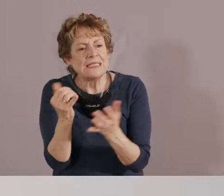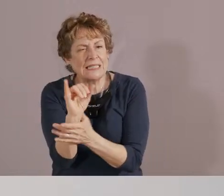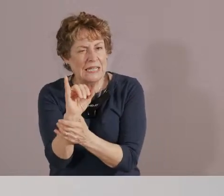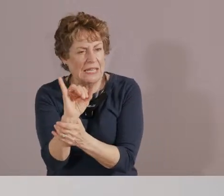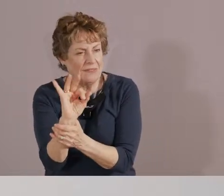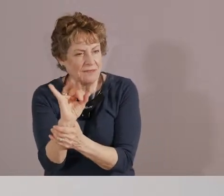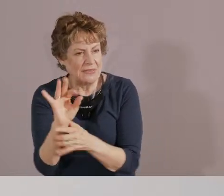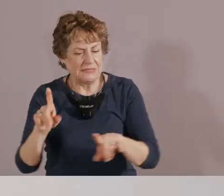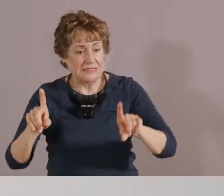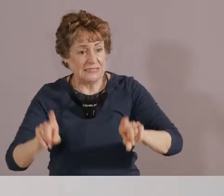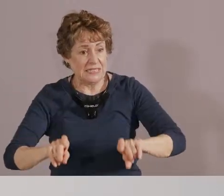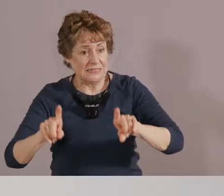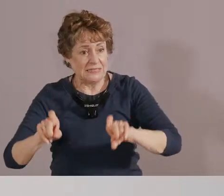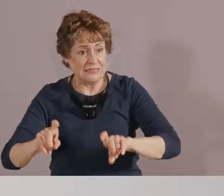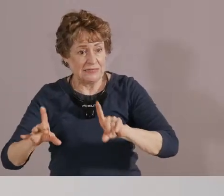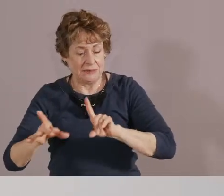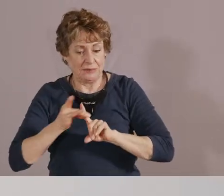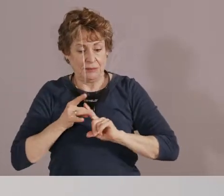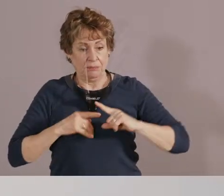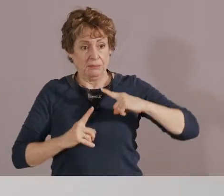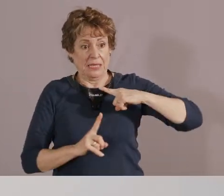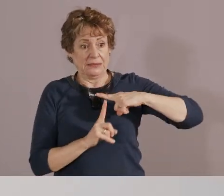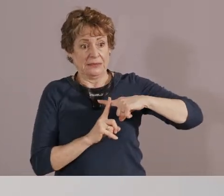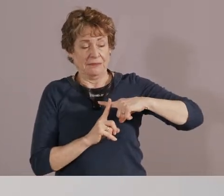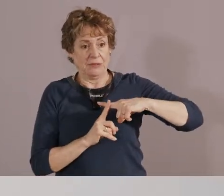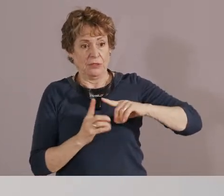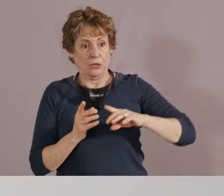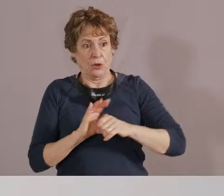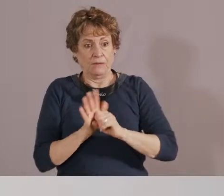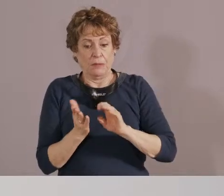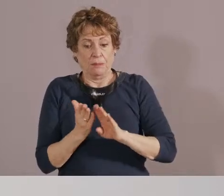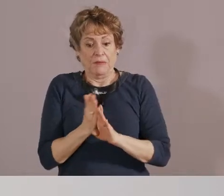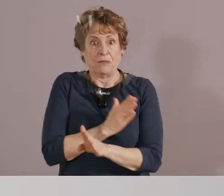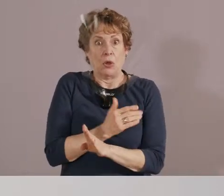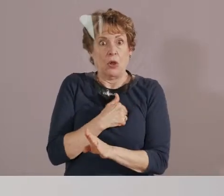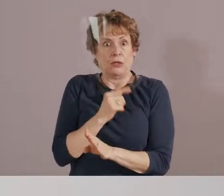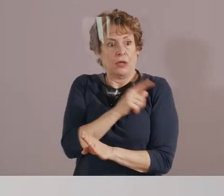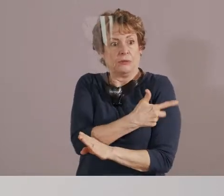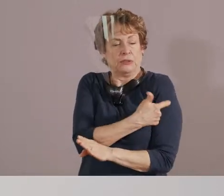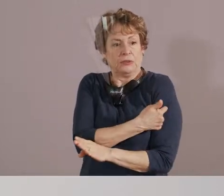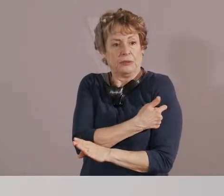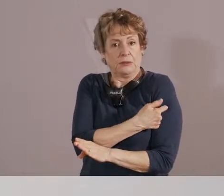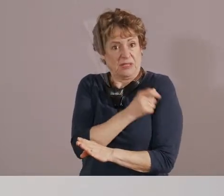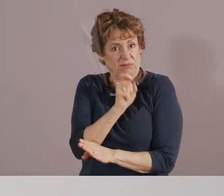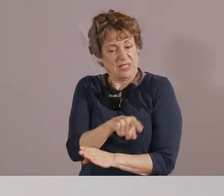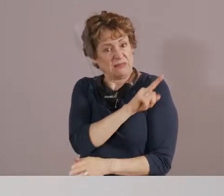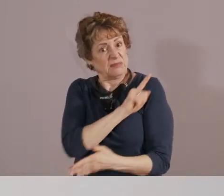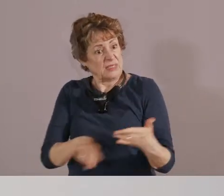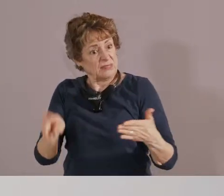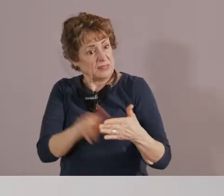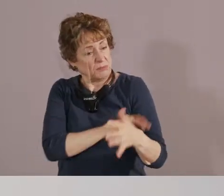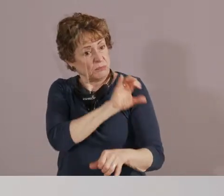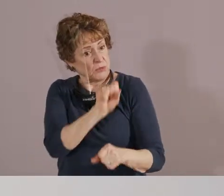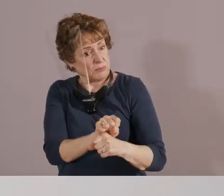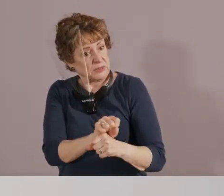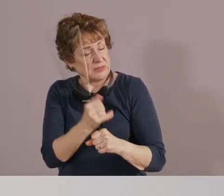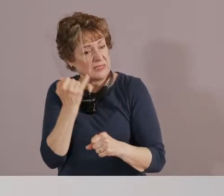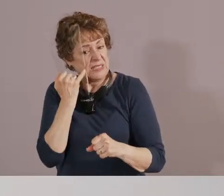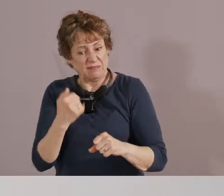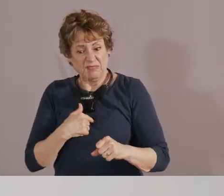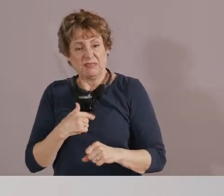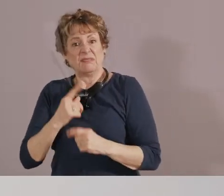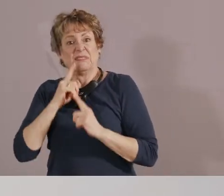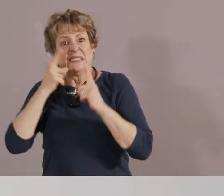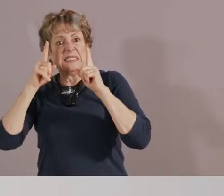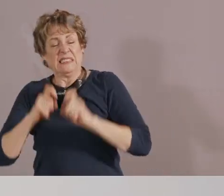appointment? Are you putting the vaccinators at risk if you show up? Are you supposed to cancel? So we would recommend you don't need to